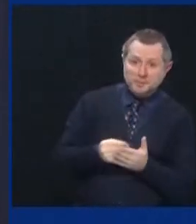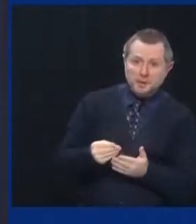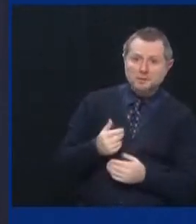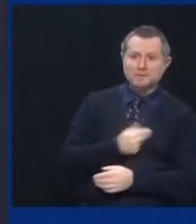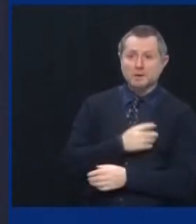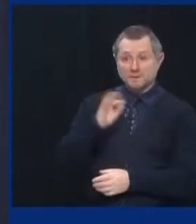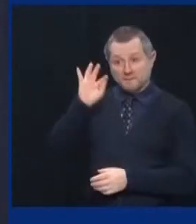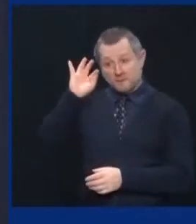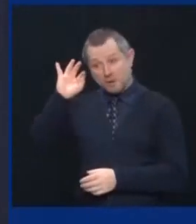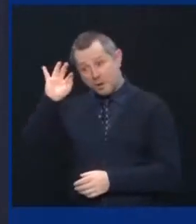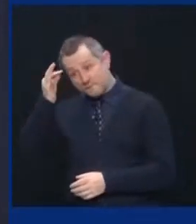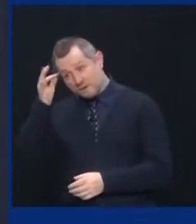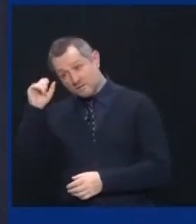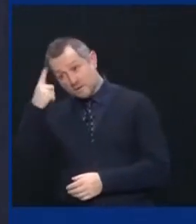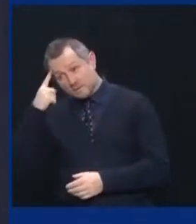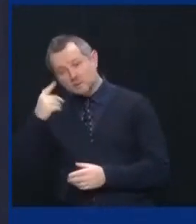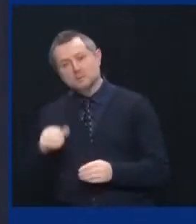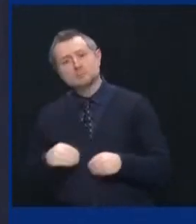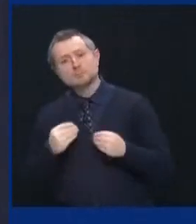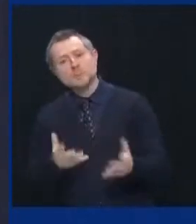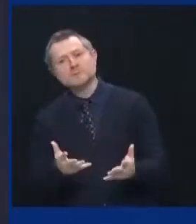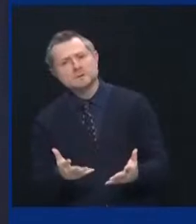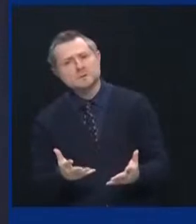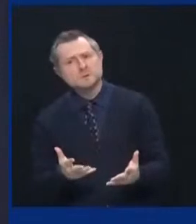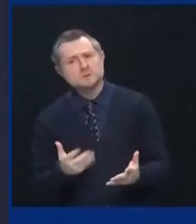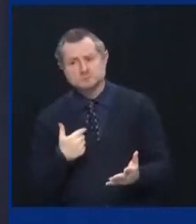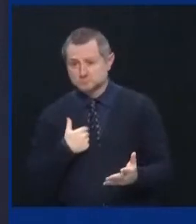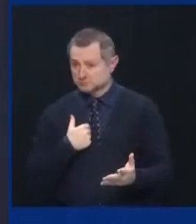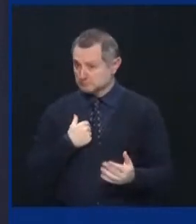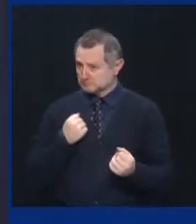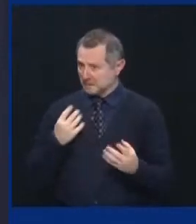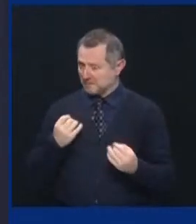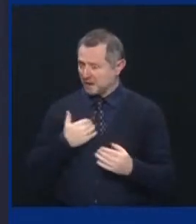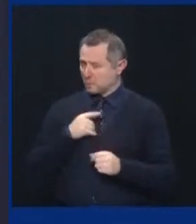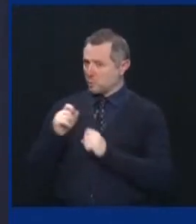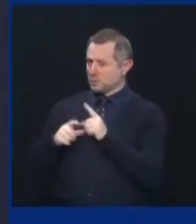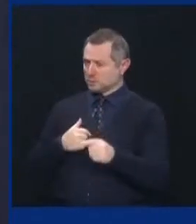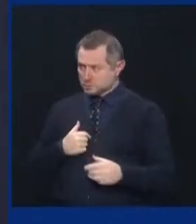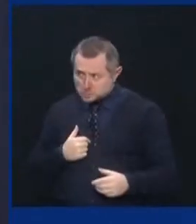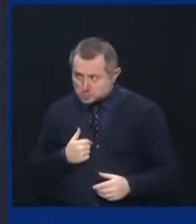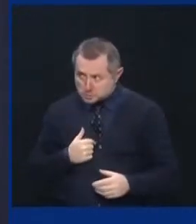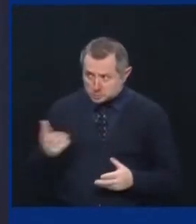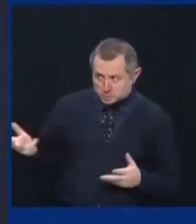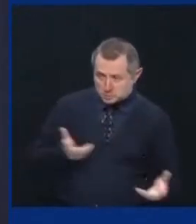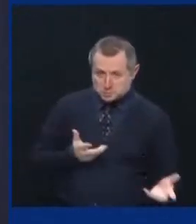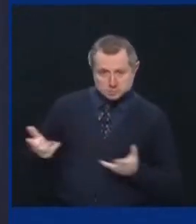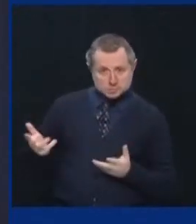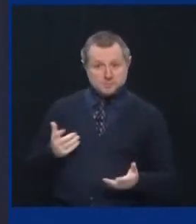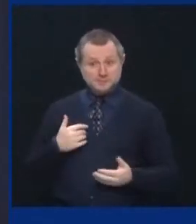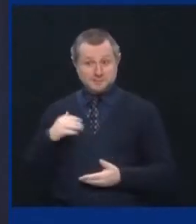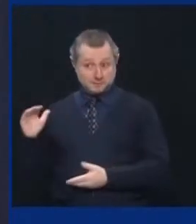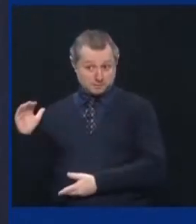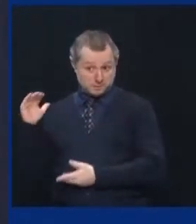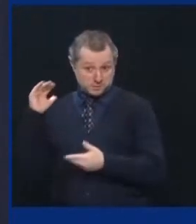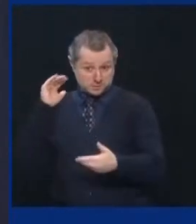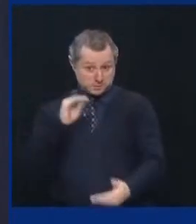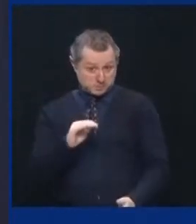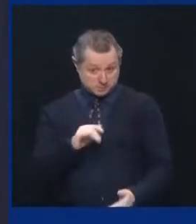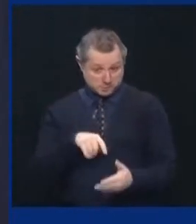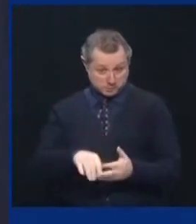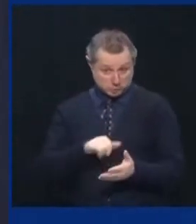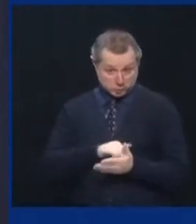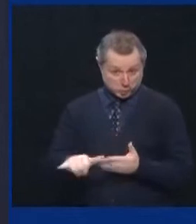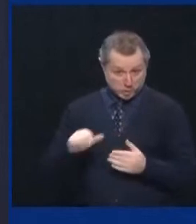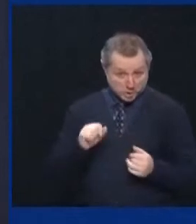government's delivery schedule? Question mark, question mark, question mark. How quickly can a state administer a